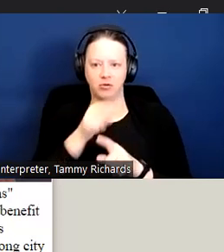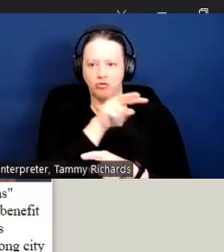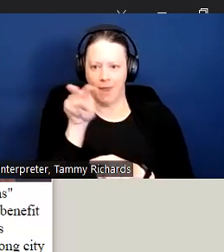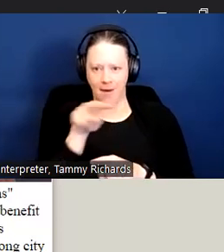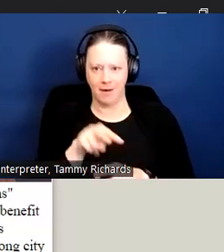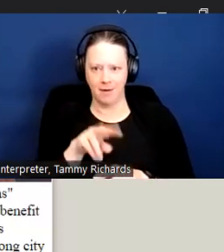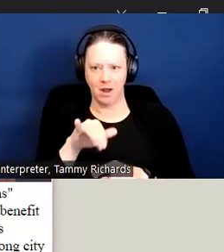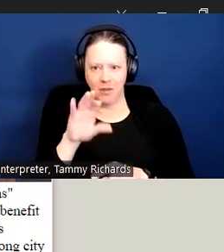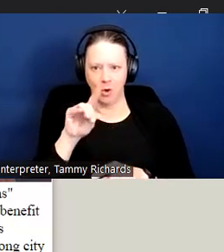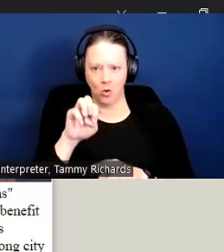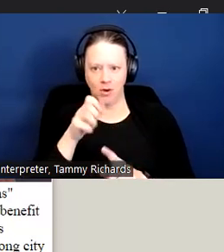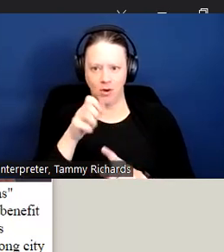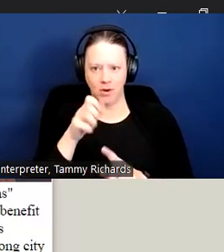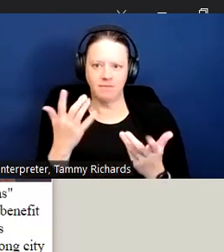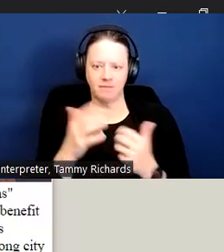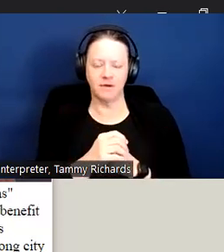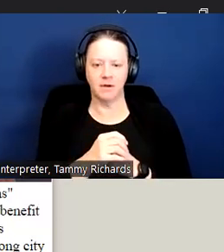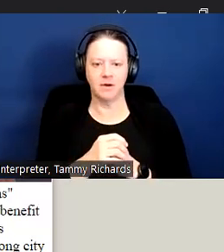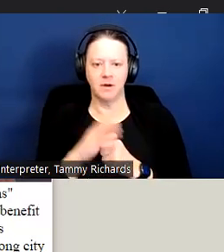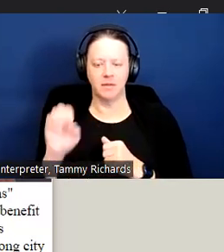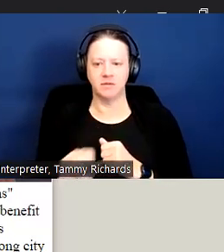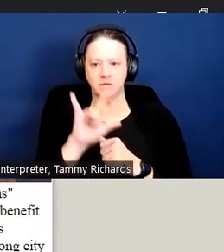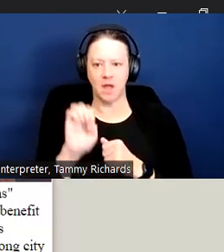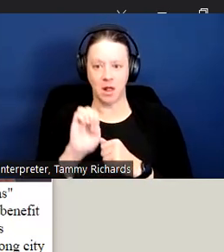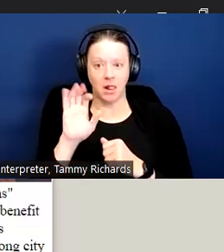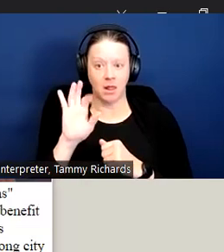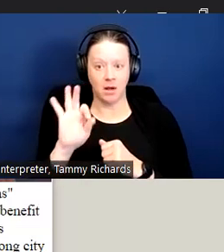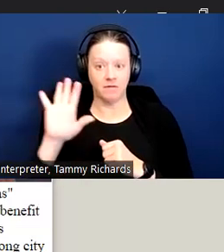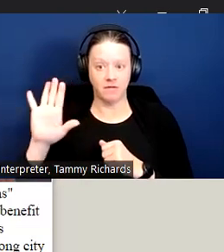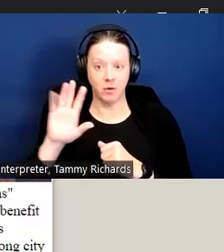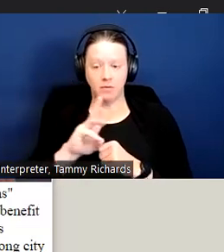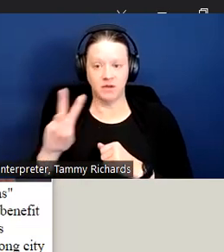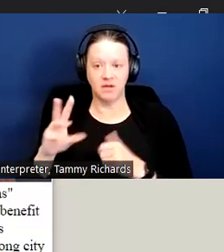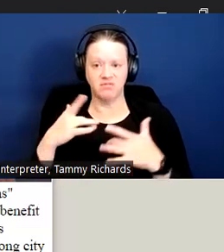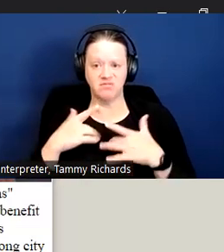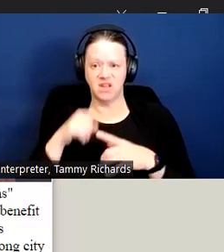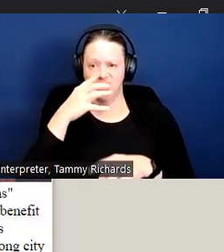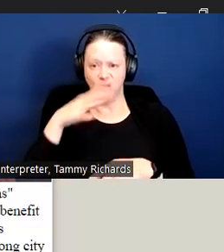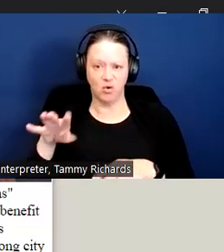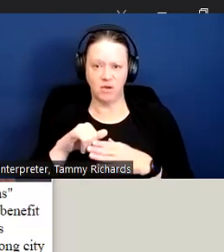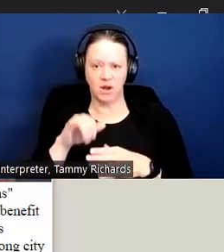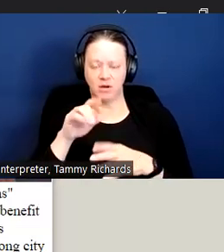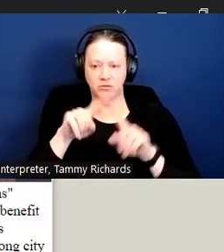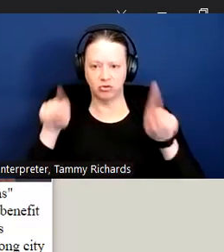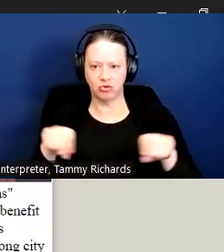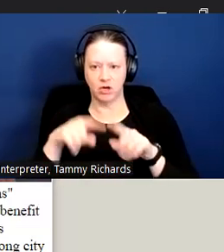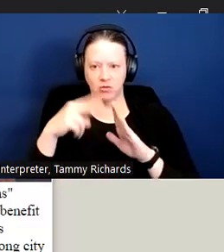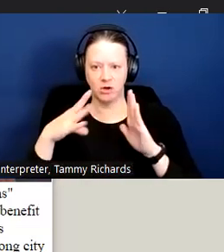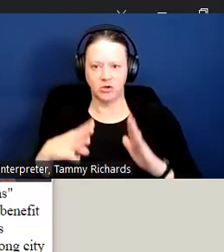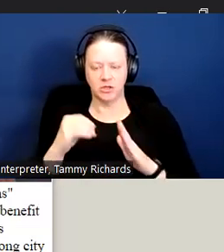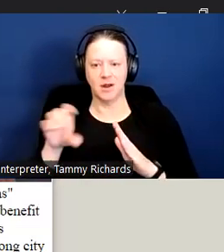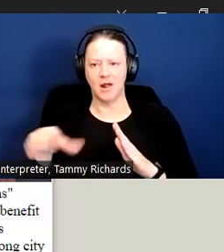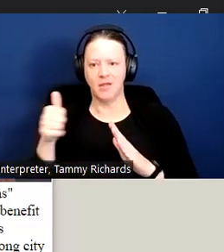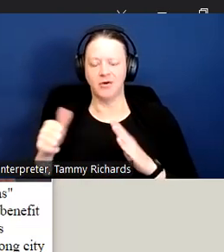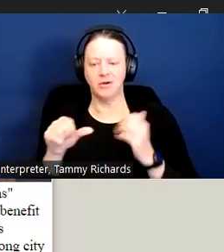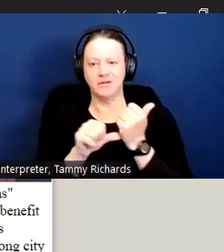by the code itself. The styling of a website usually is ignored by screen readers and other assistive technology. So if